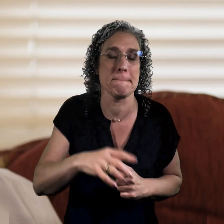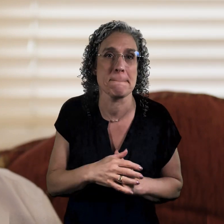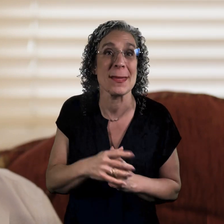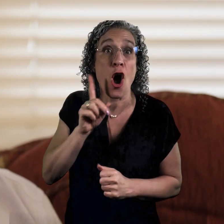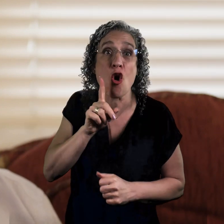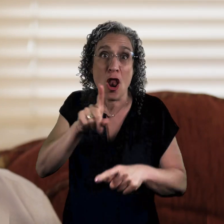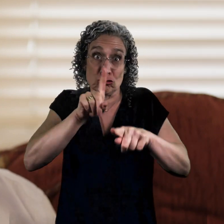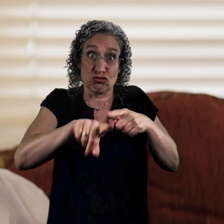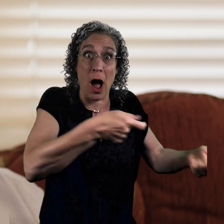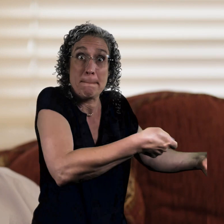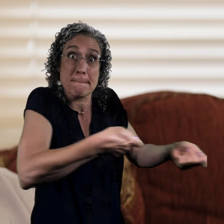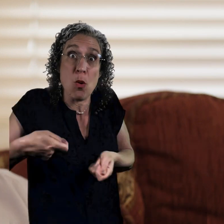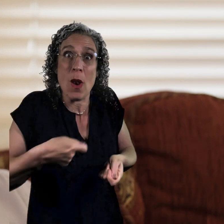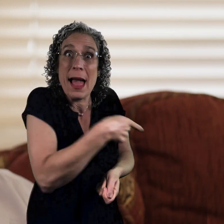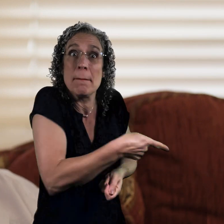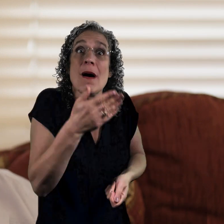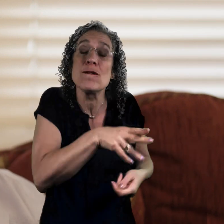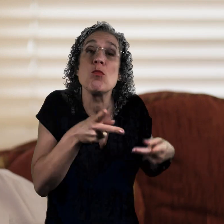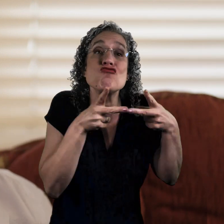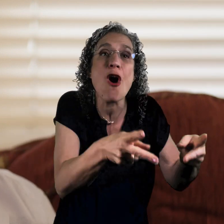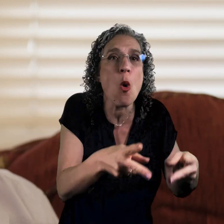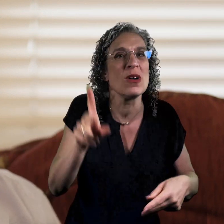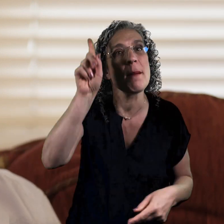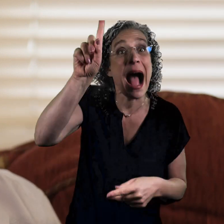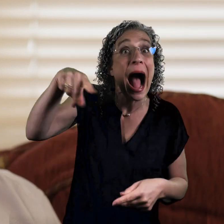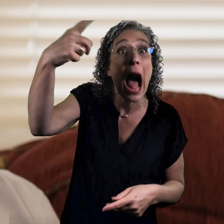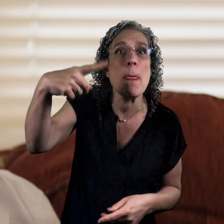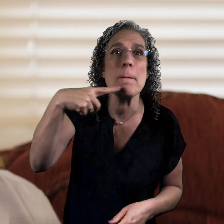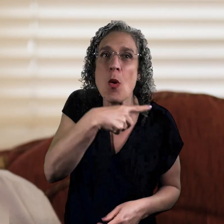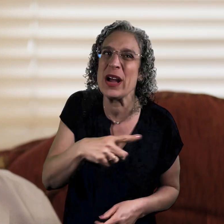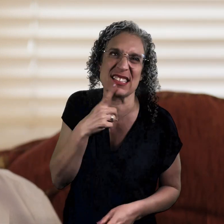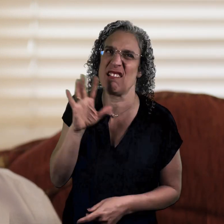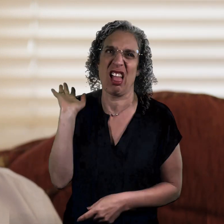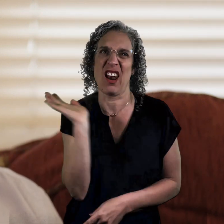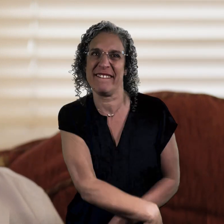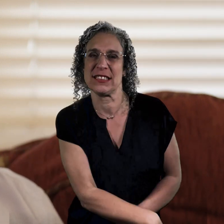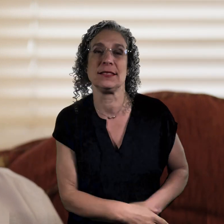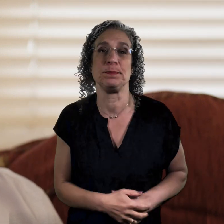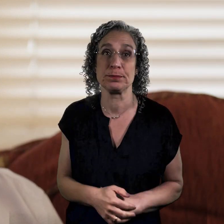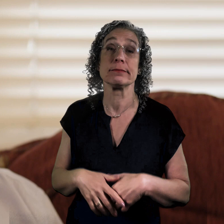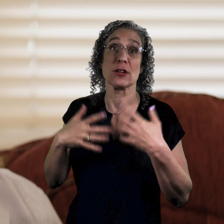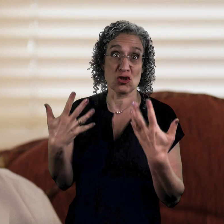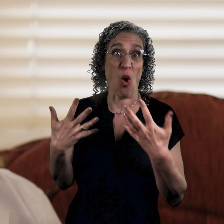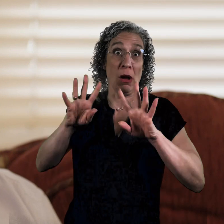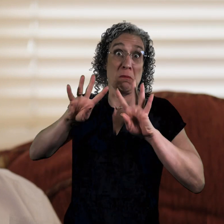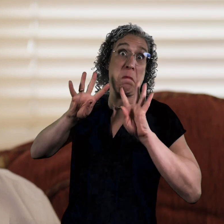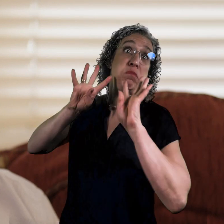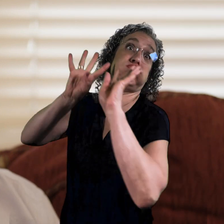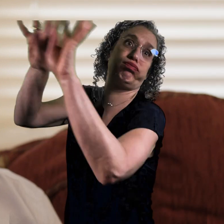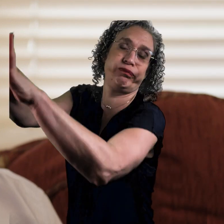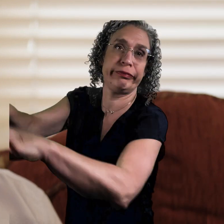boy said, leave him there. By saying that, it became murder. So they all ran, left